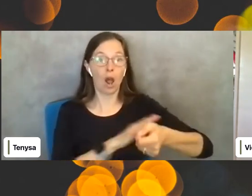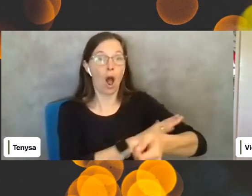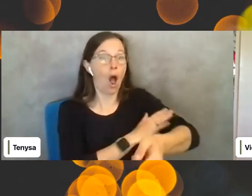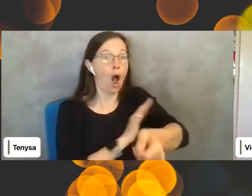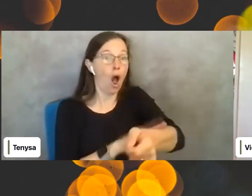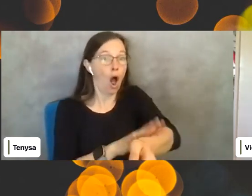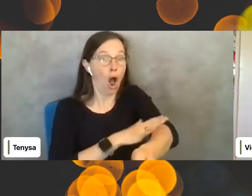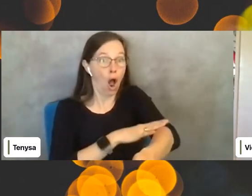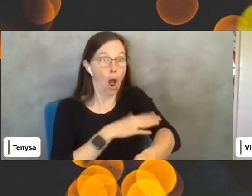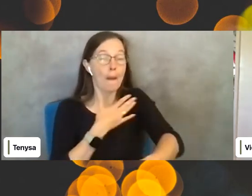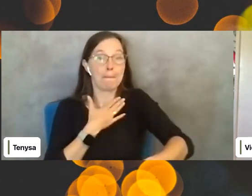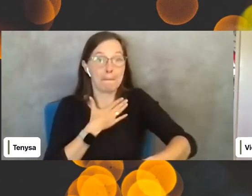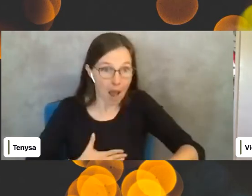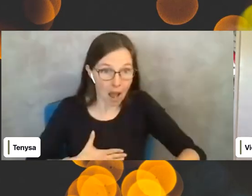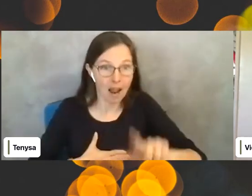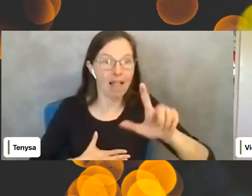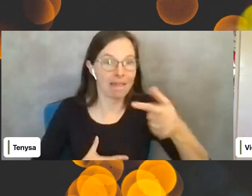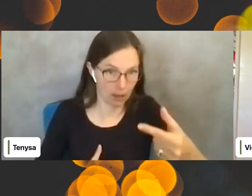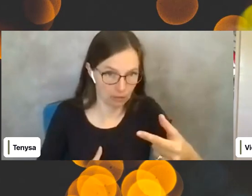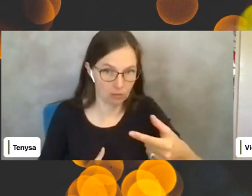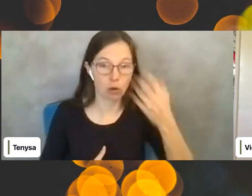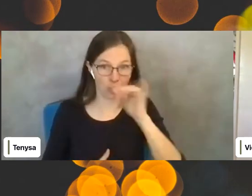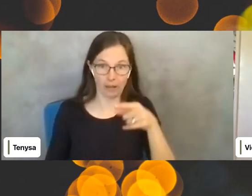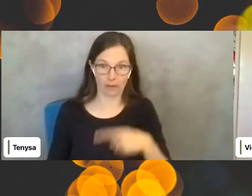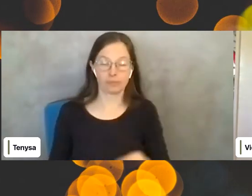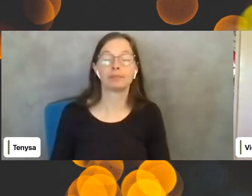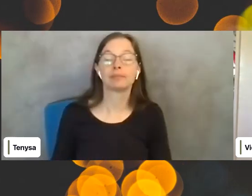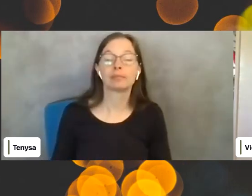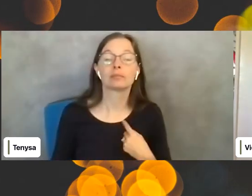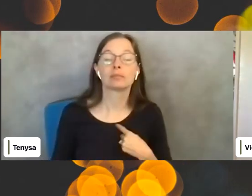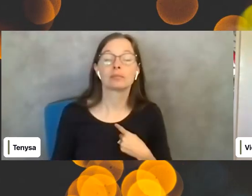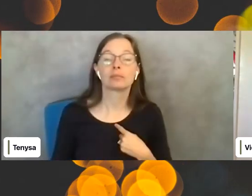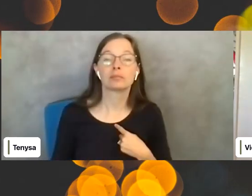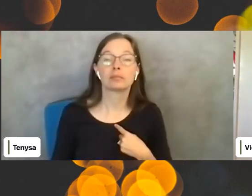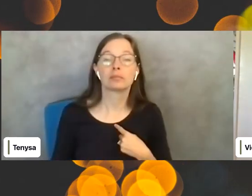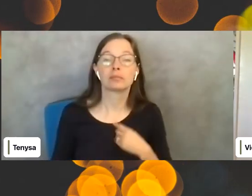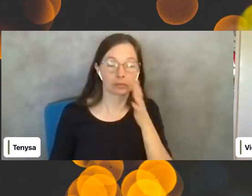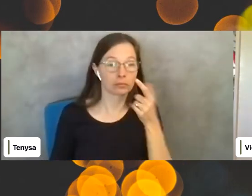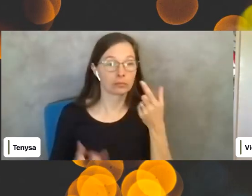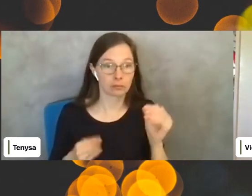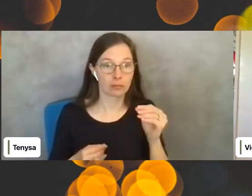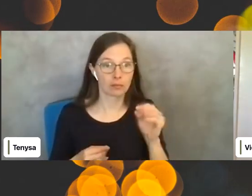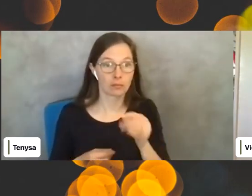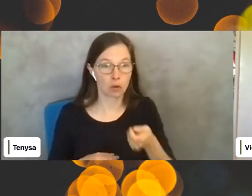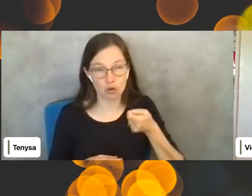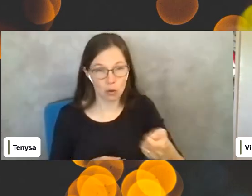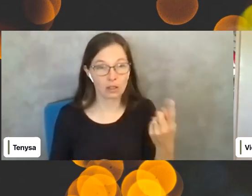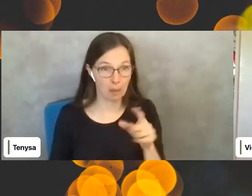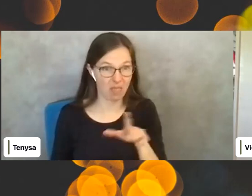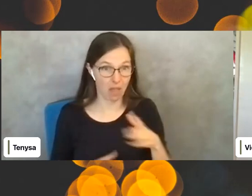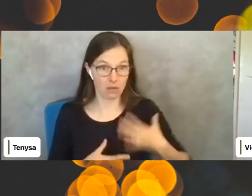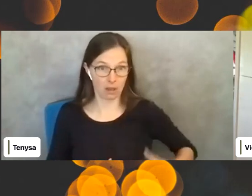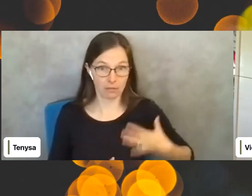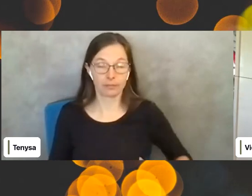body, leg. So it looks like this. If I'm going to go and like thrust at someone's like left side, I